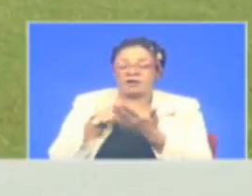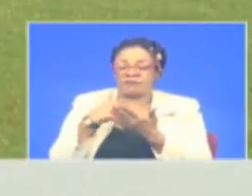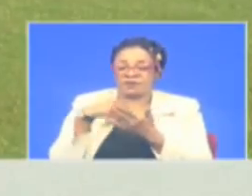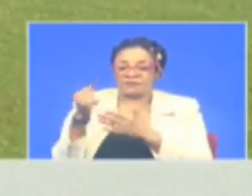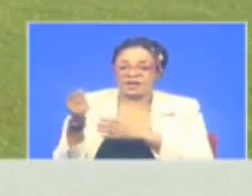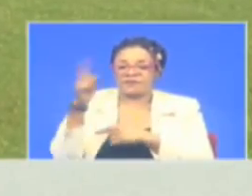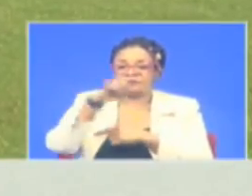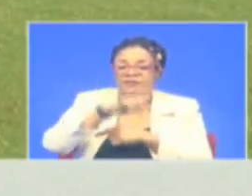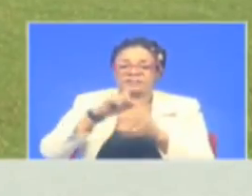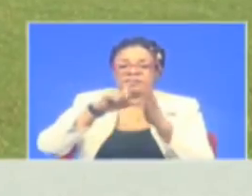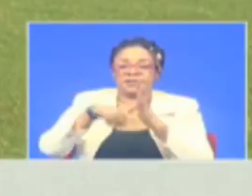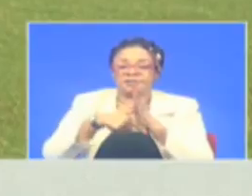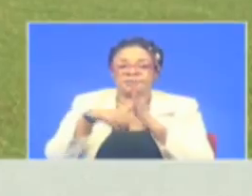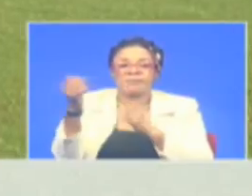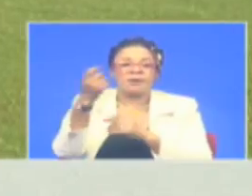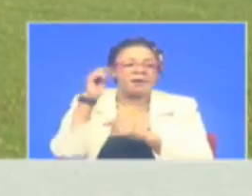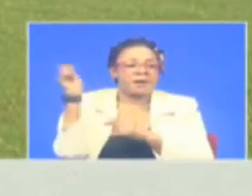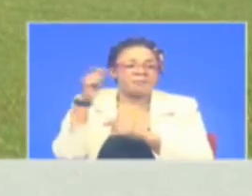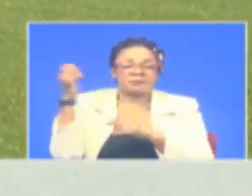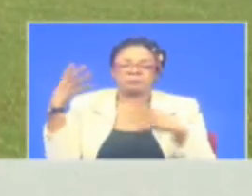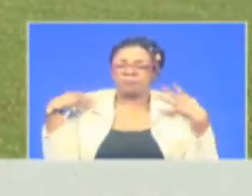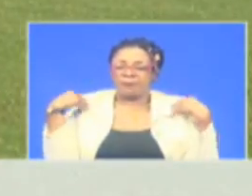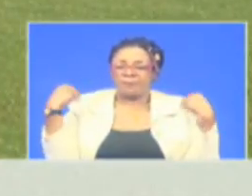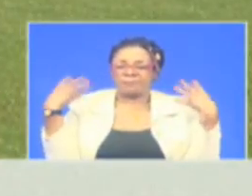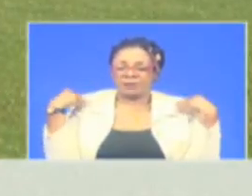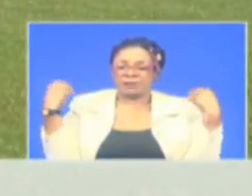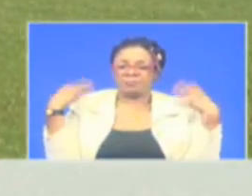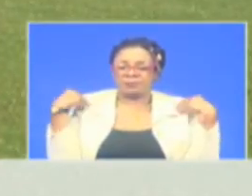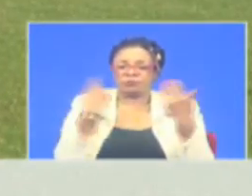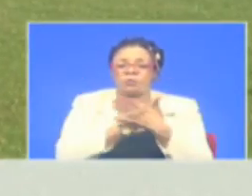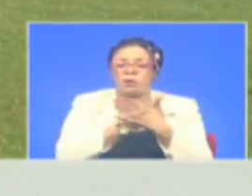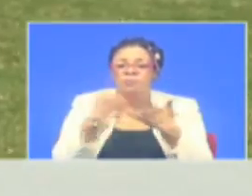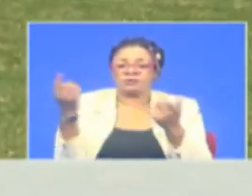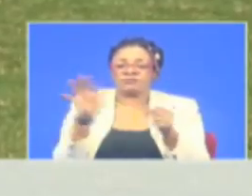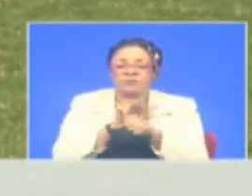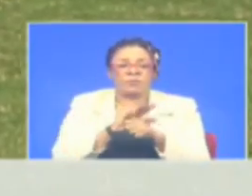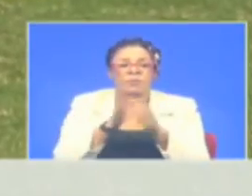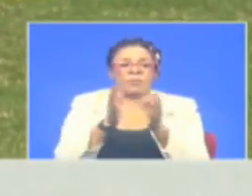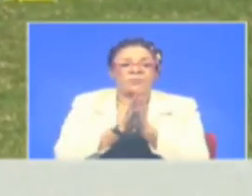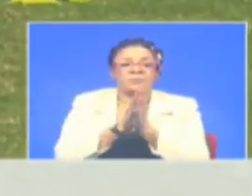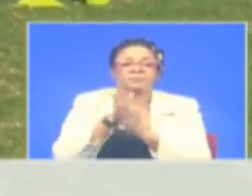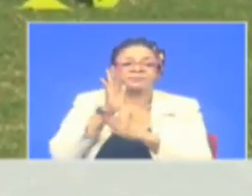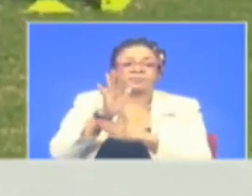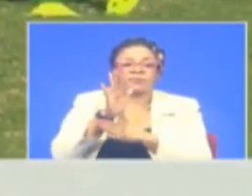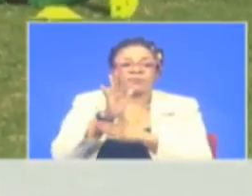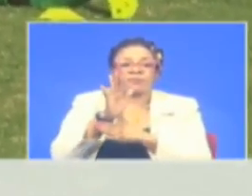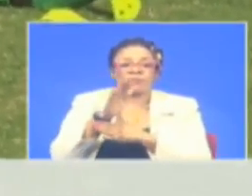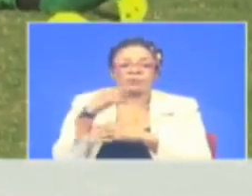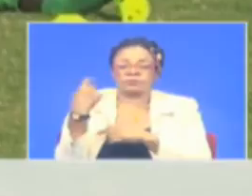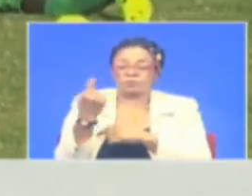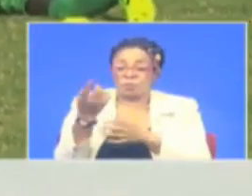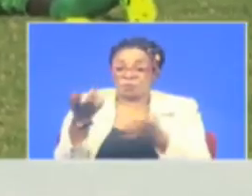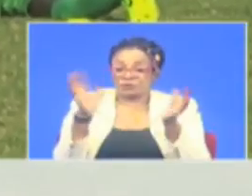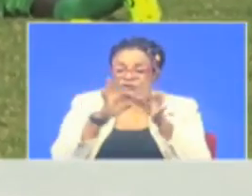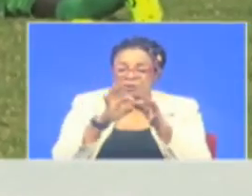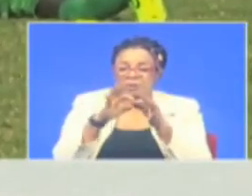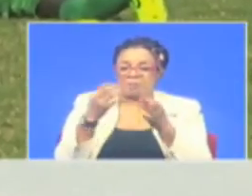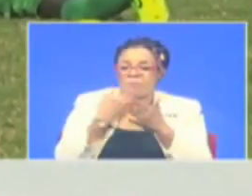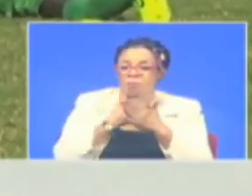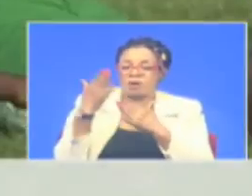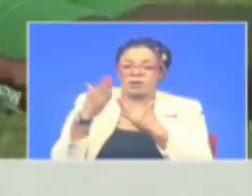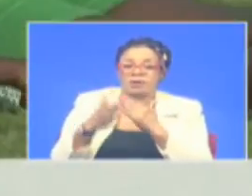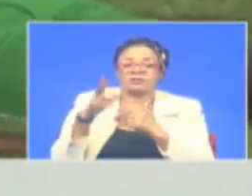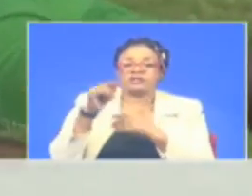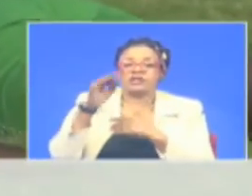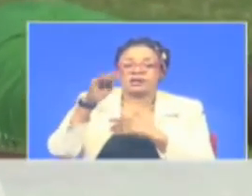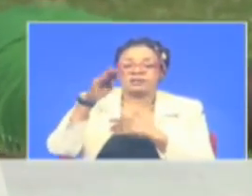The Harambee Stars have been training for well over a week now with the foreign-based players only joining the team over the weekend. Ayub Timbe is one